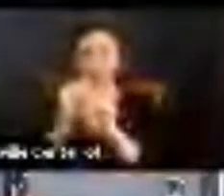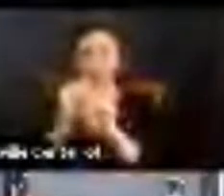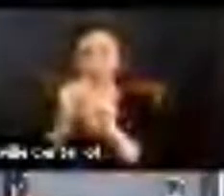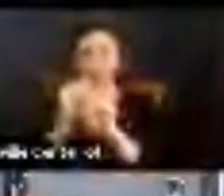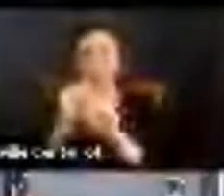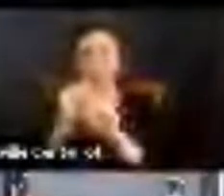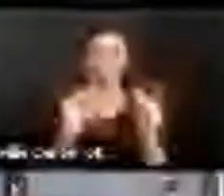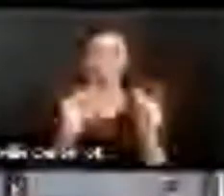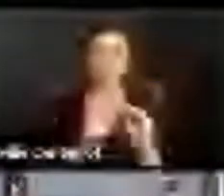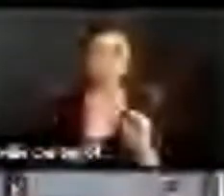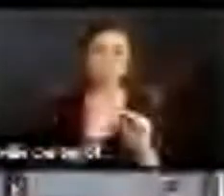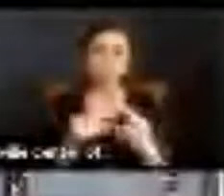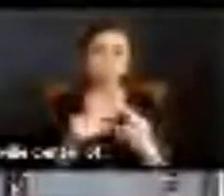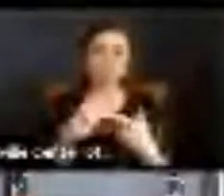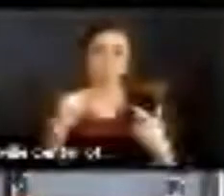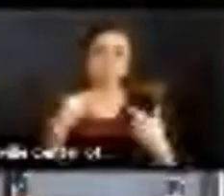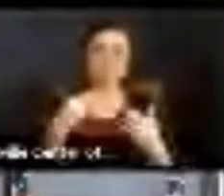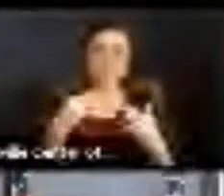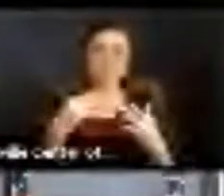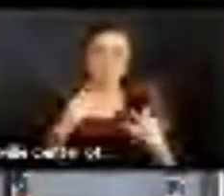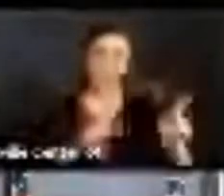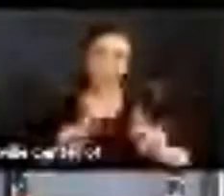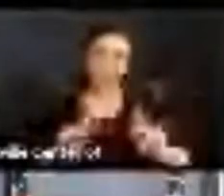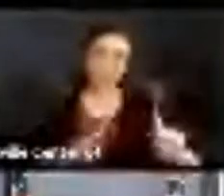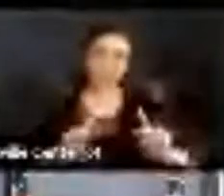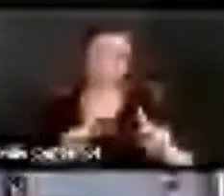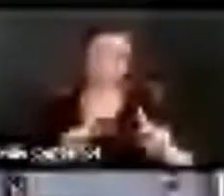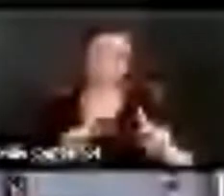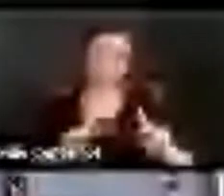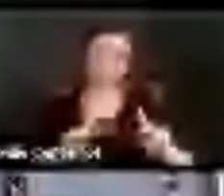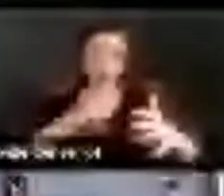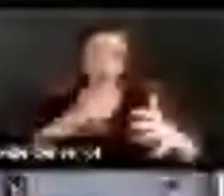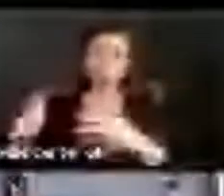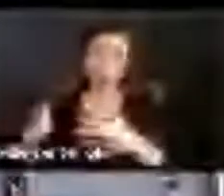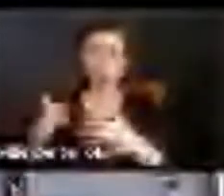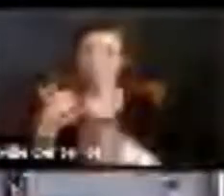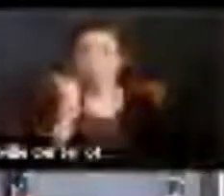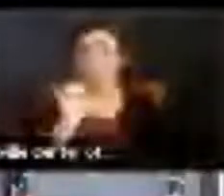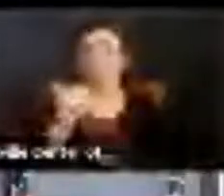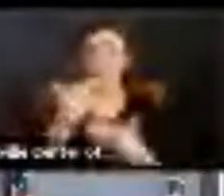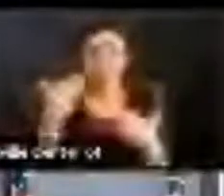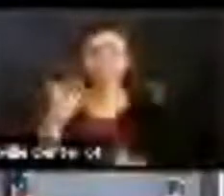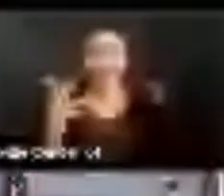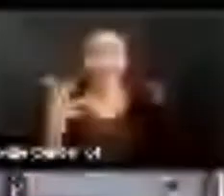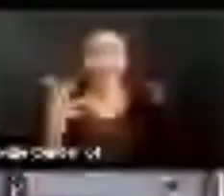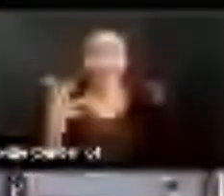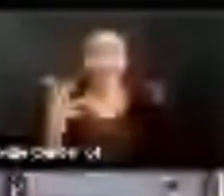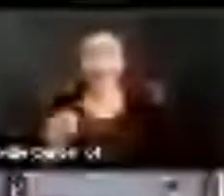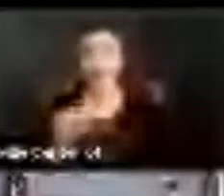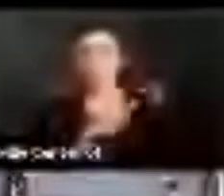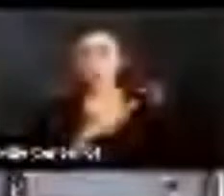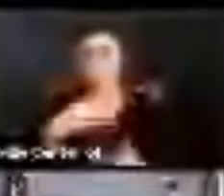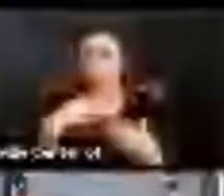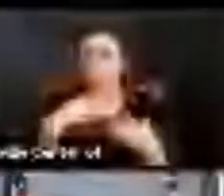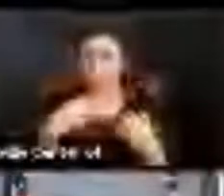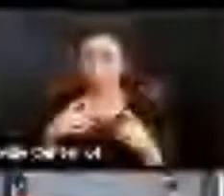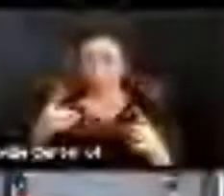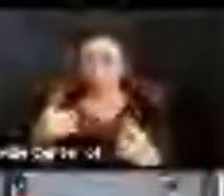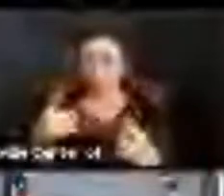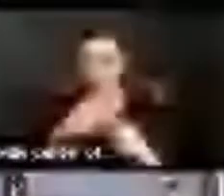more vulnerable populations. So anything that the Knox County Health Board could do to help us in that regard would be greatly appreciated.